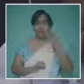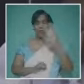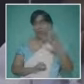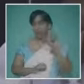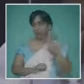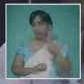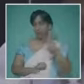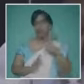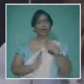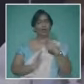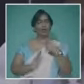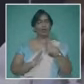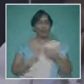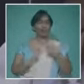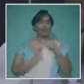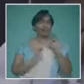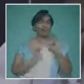1951. Ceylon Electricity Board